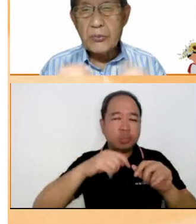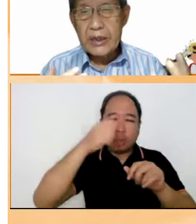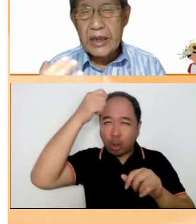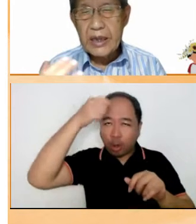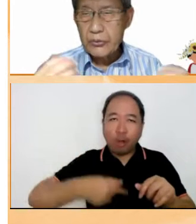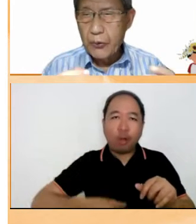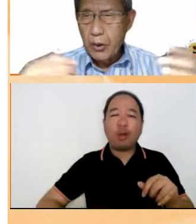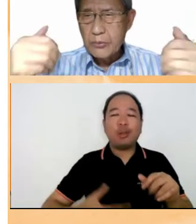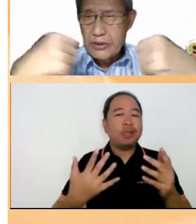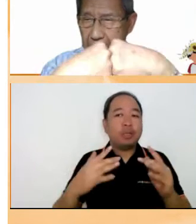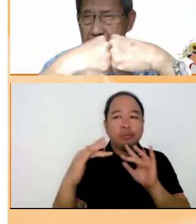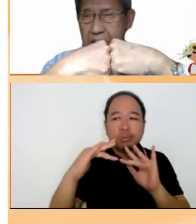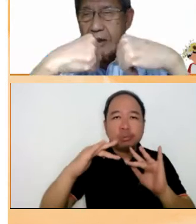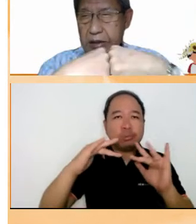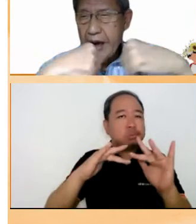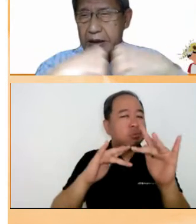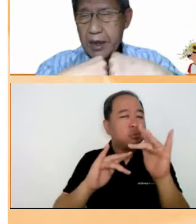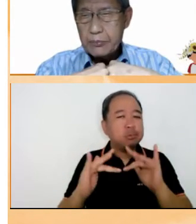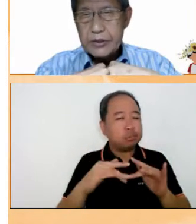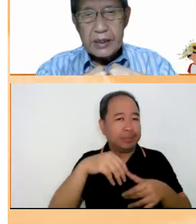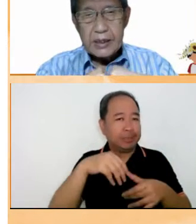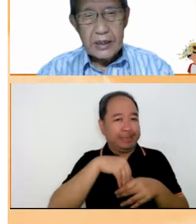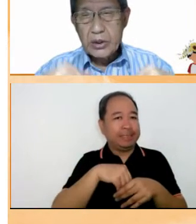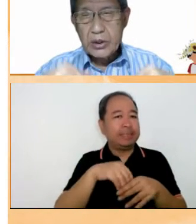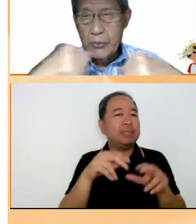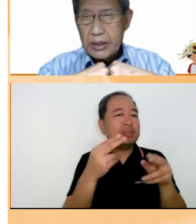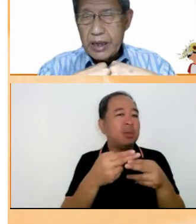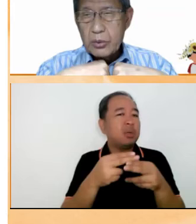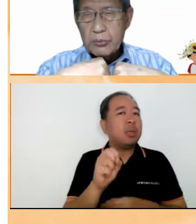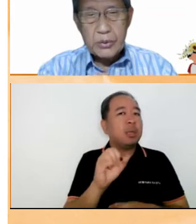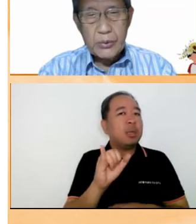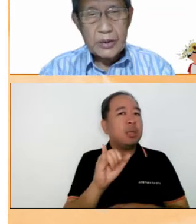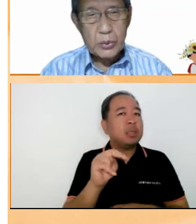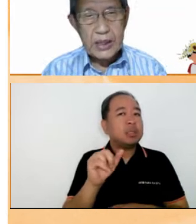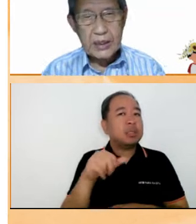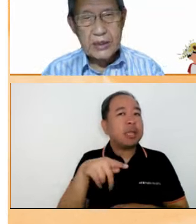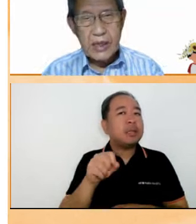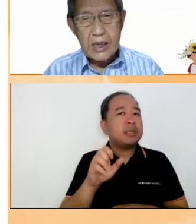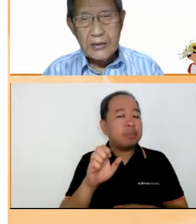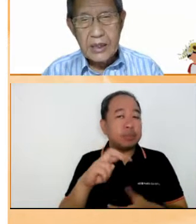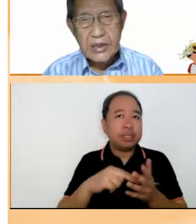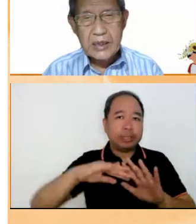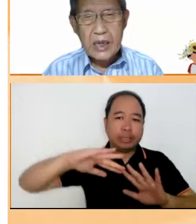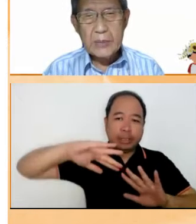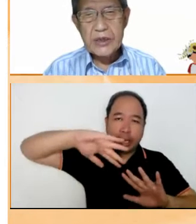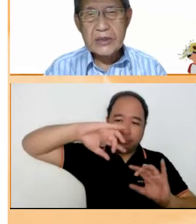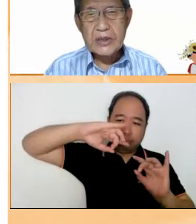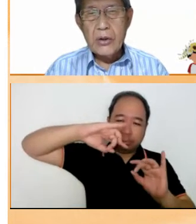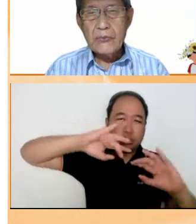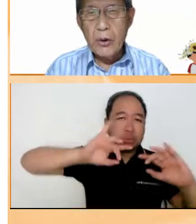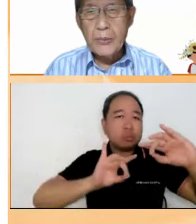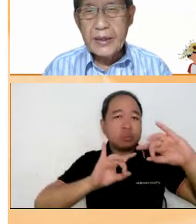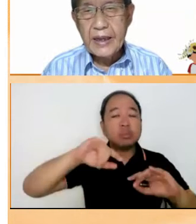or communication forms this synapse, this communication between two cells. And these